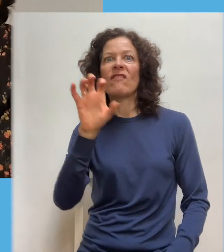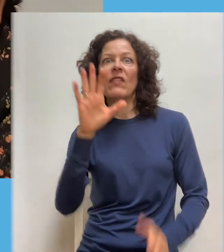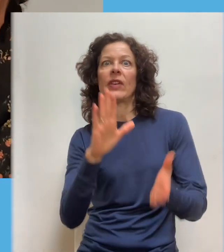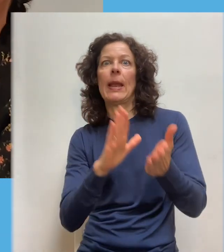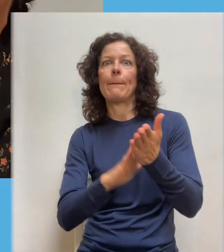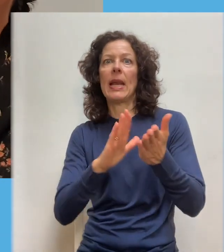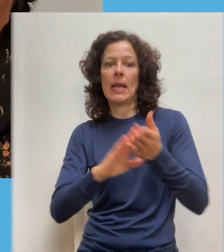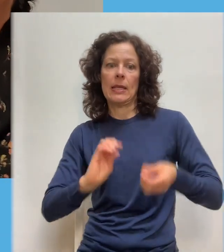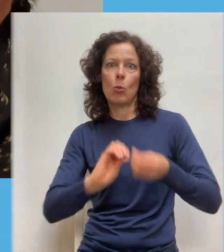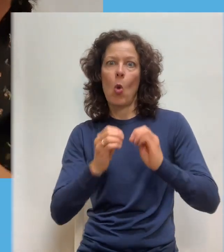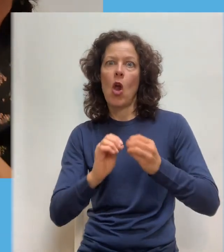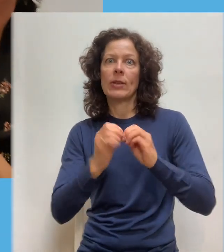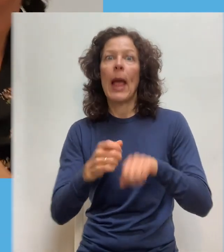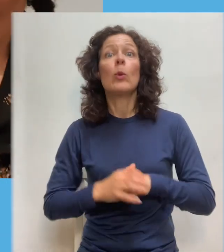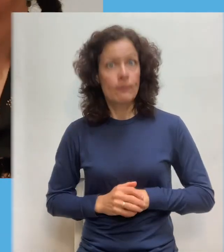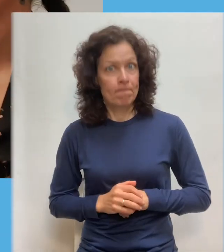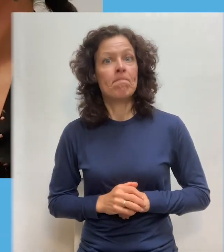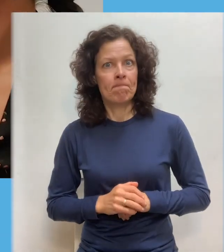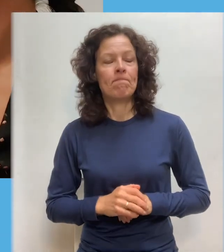Sonny.